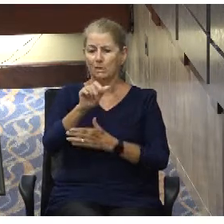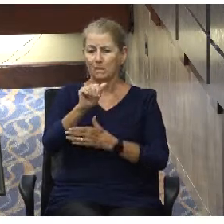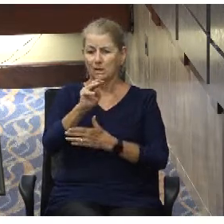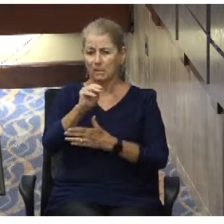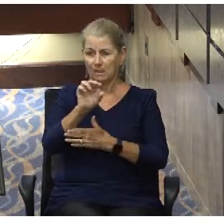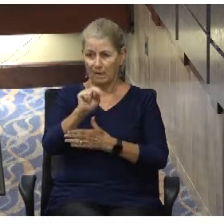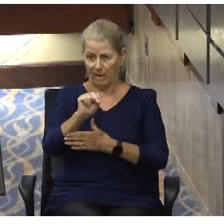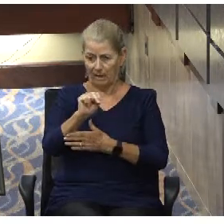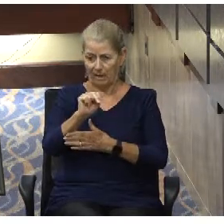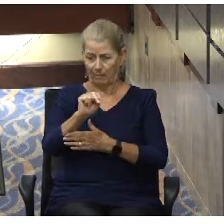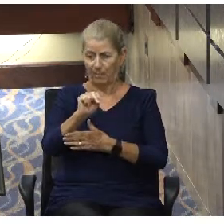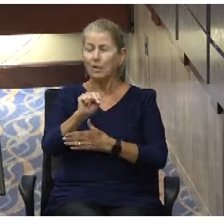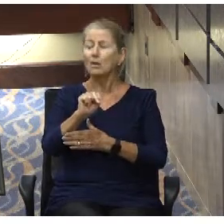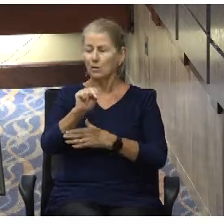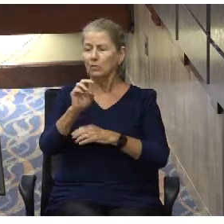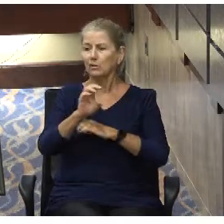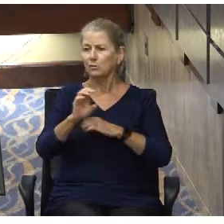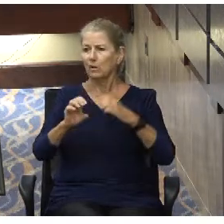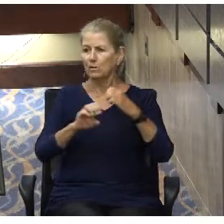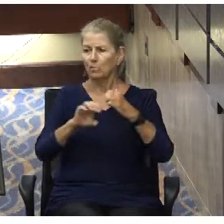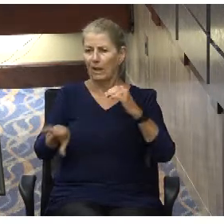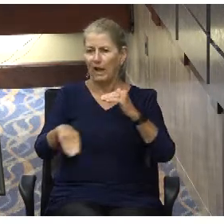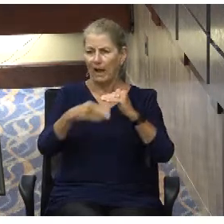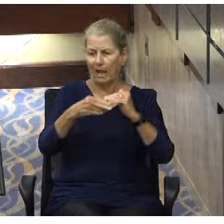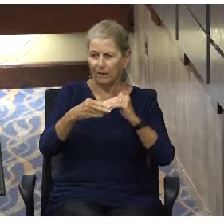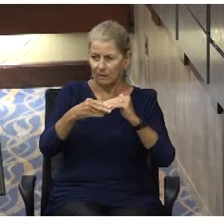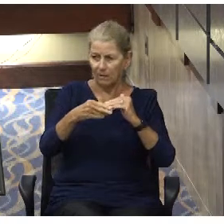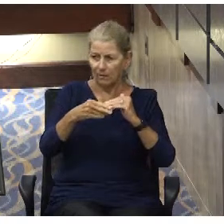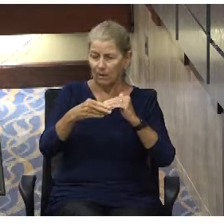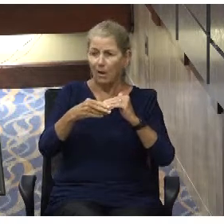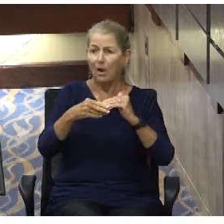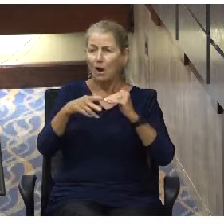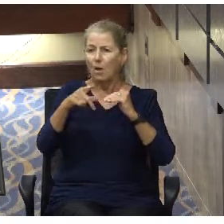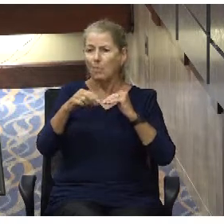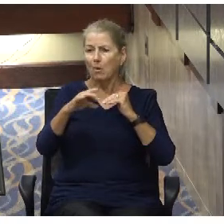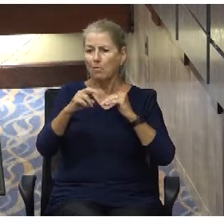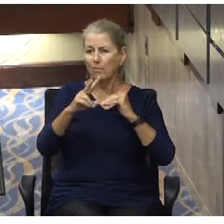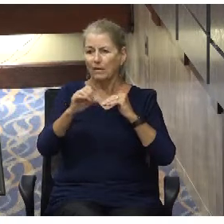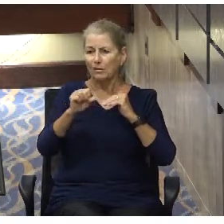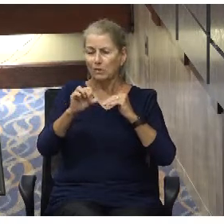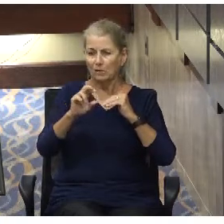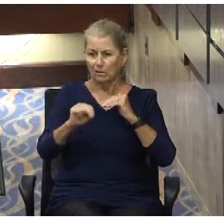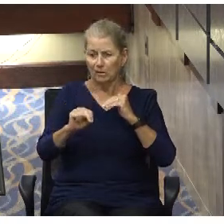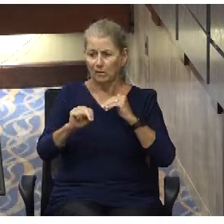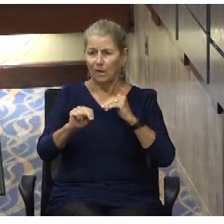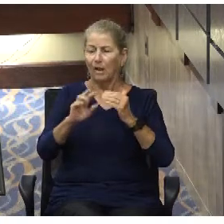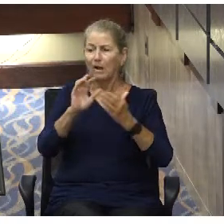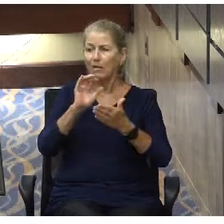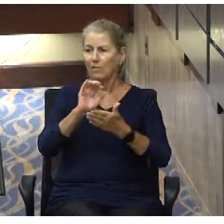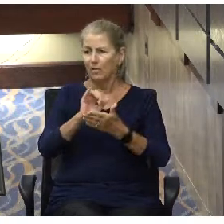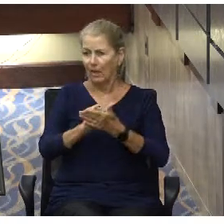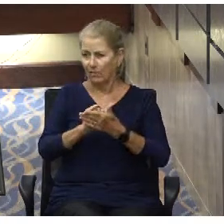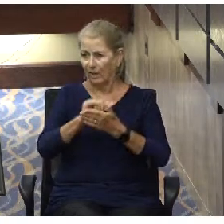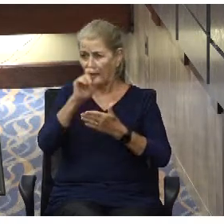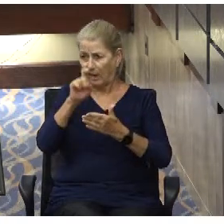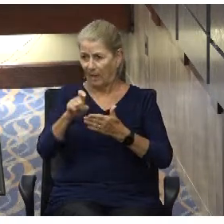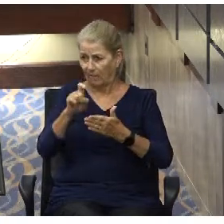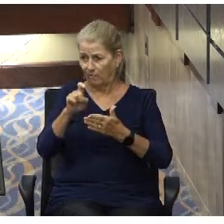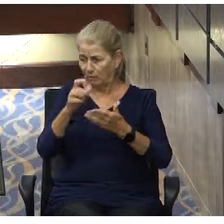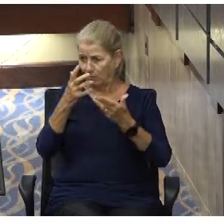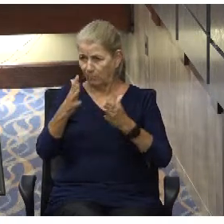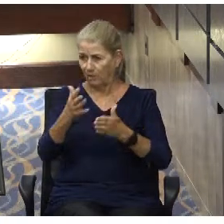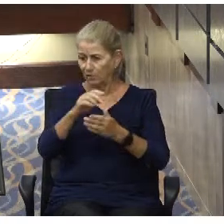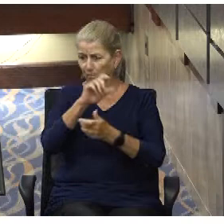And we've also added a provision that Oh, that's requires good. the prime contractor to perform a certain percentage of the work with their own forces. So